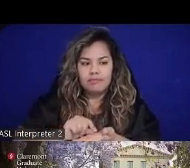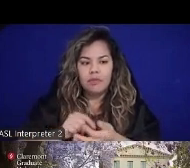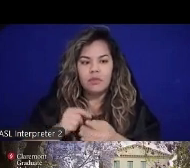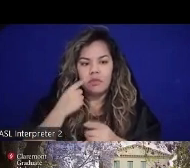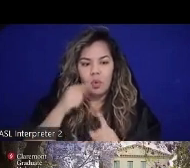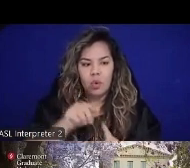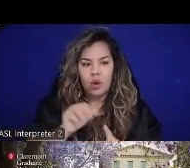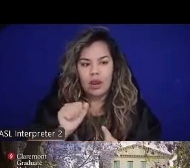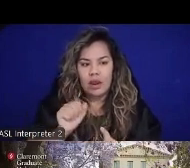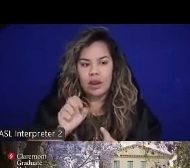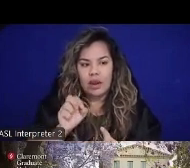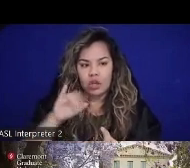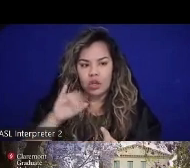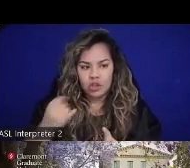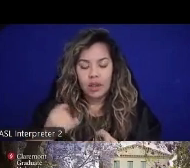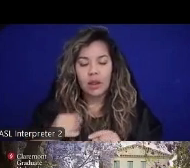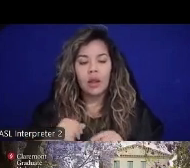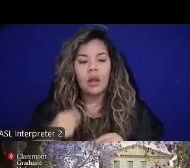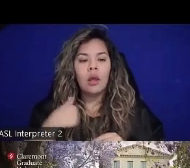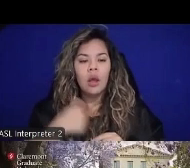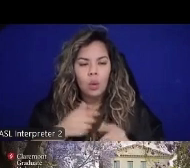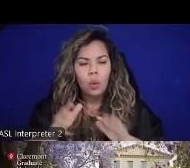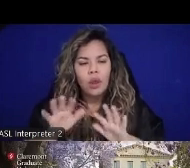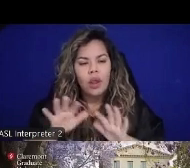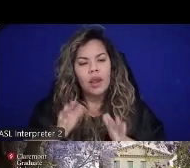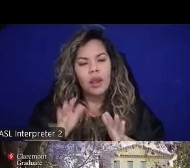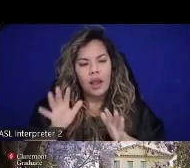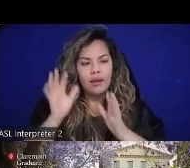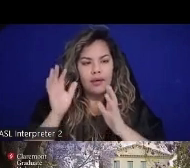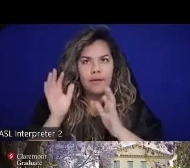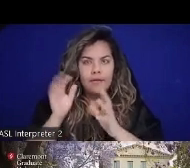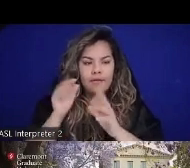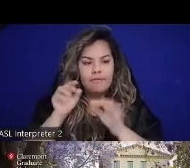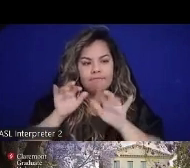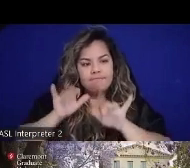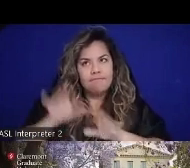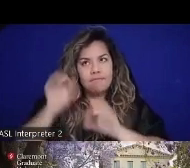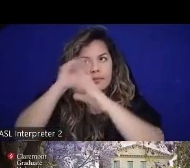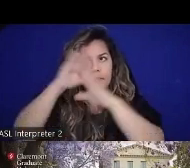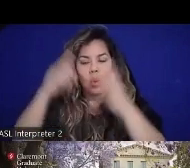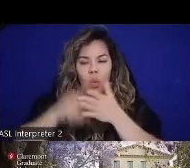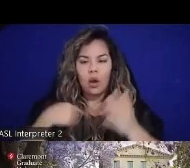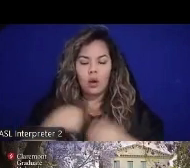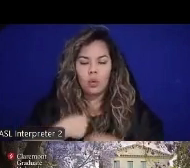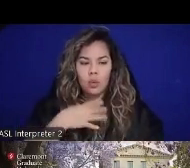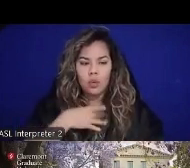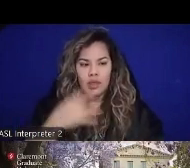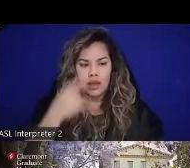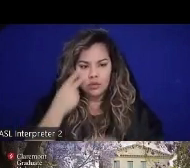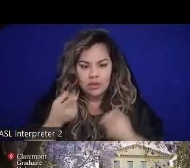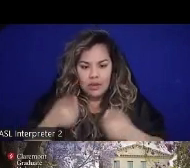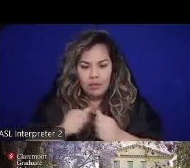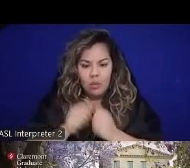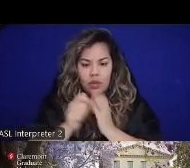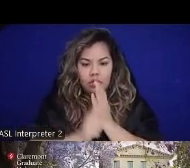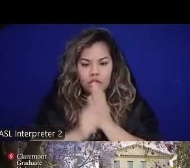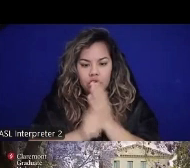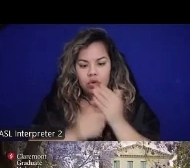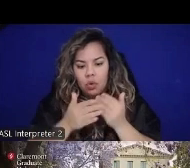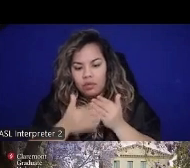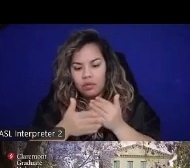we kind of envision what we would like to see happening with the journal over the next 3 years of our